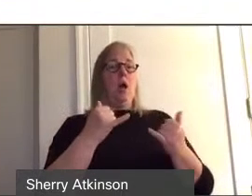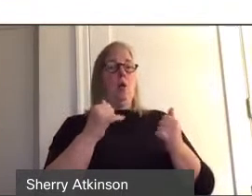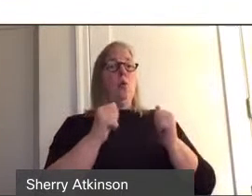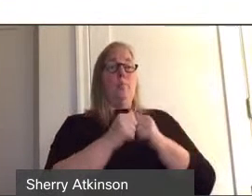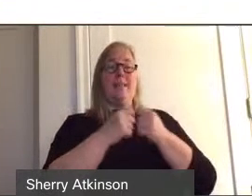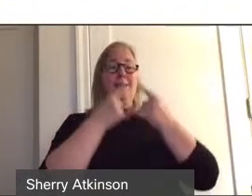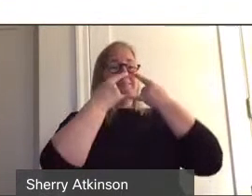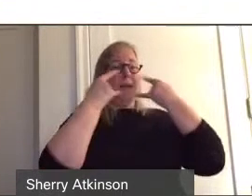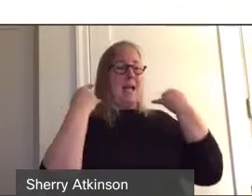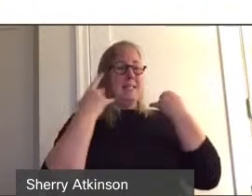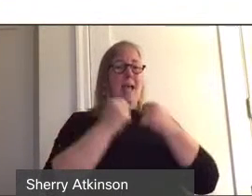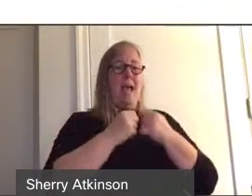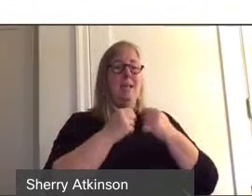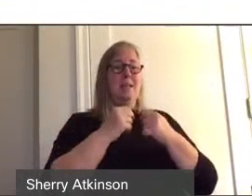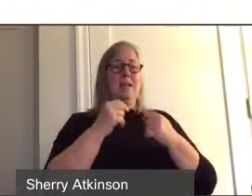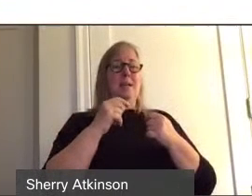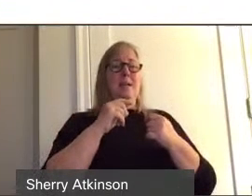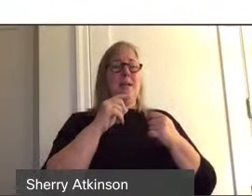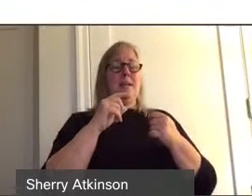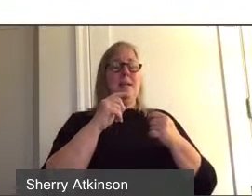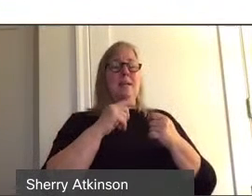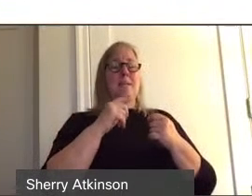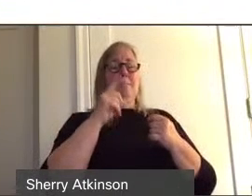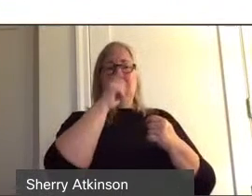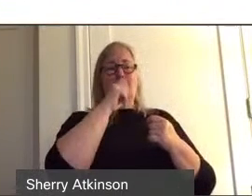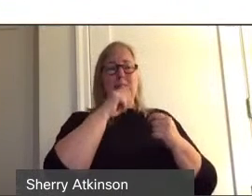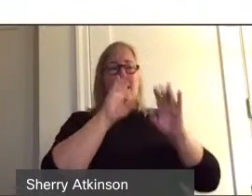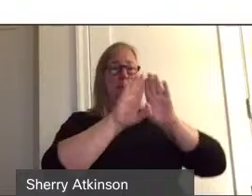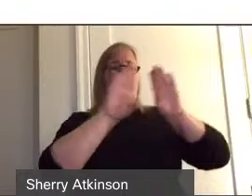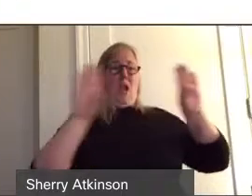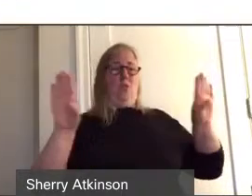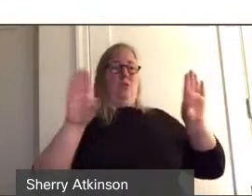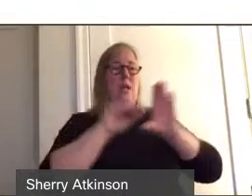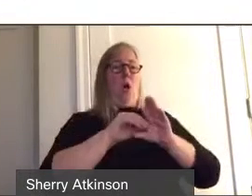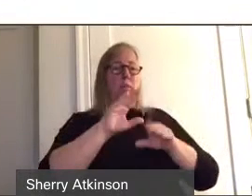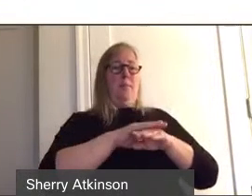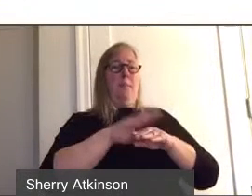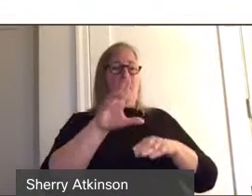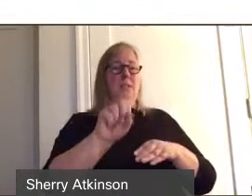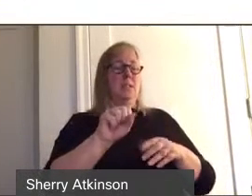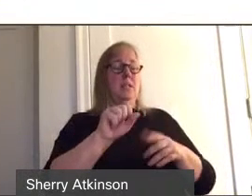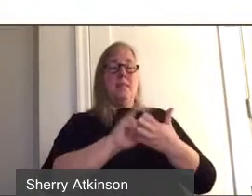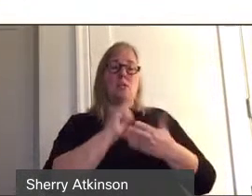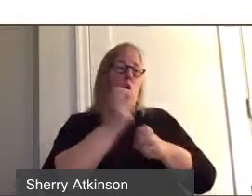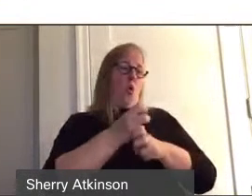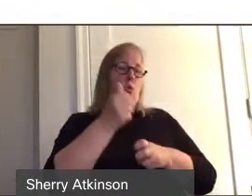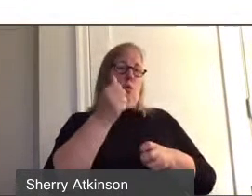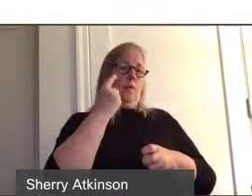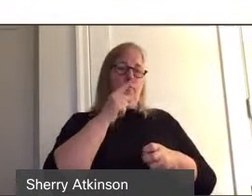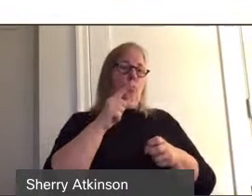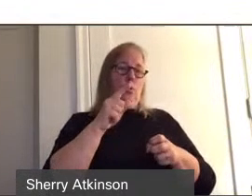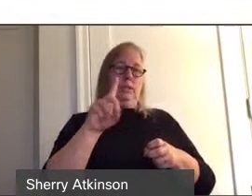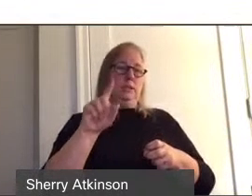and plexiglass barriers in the buses, that makes it even more challenging for both